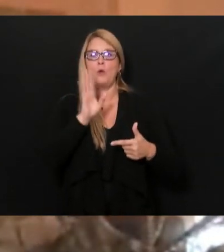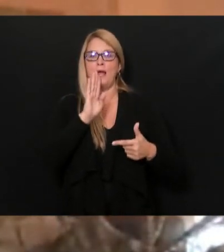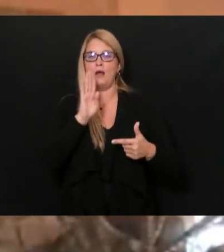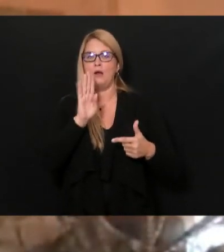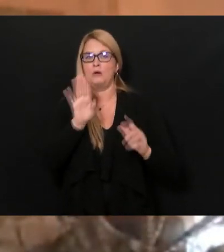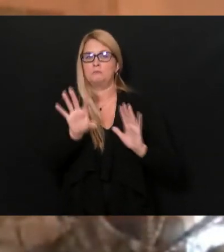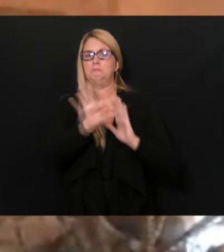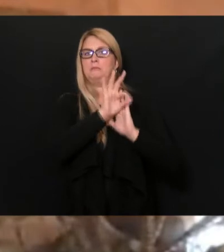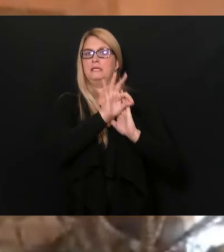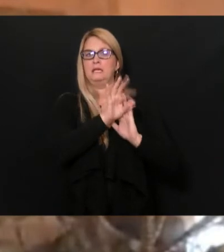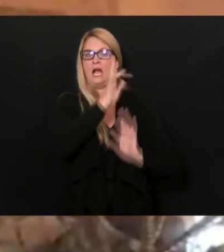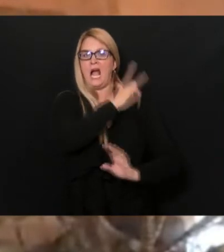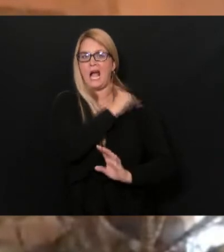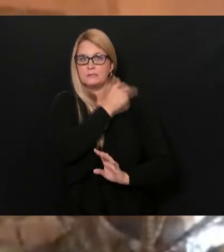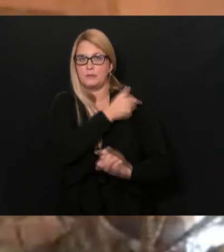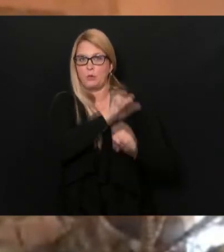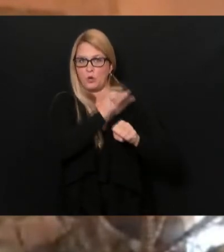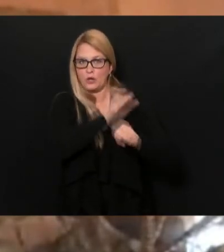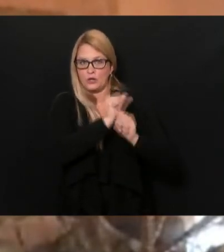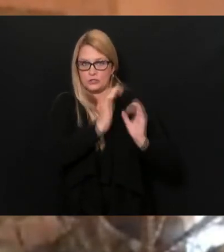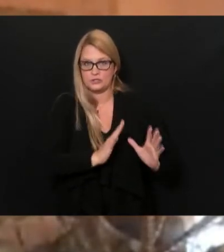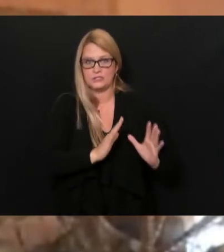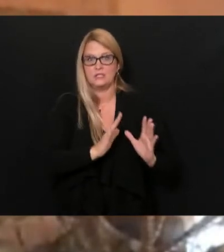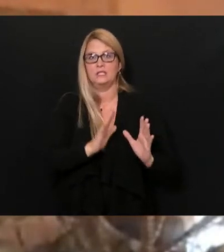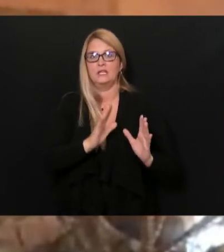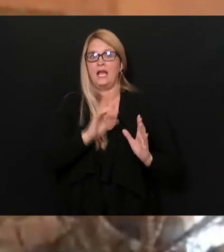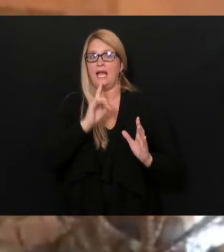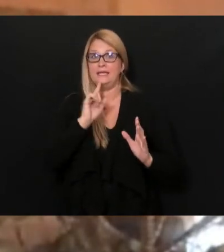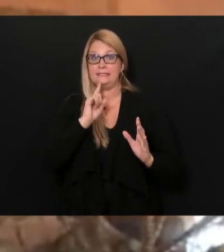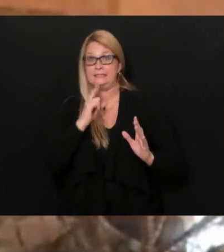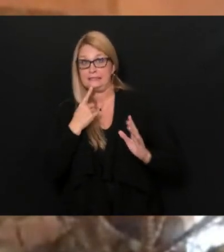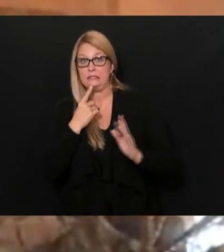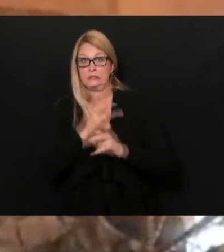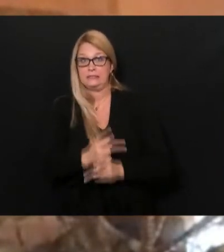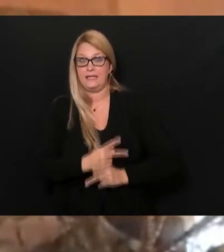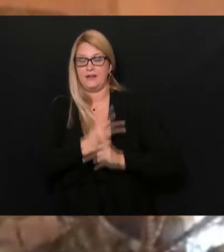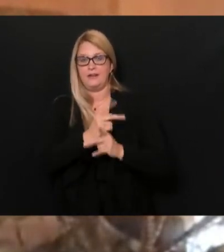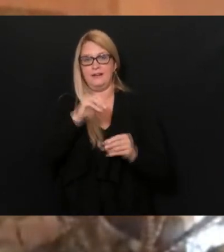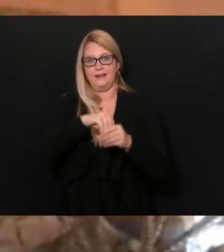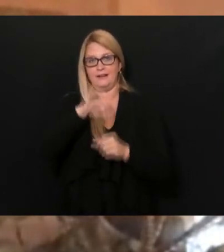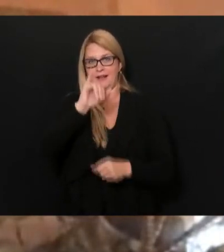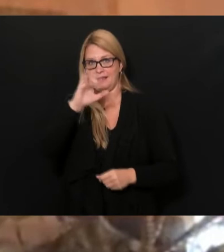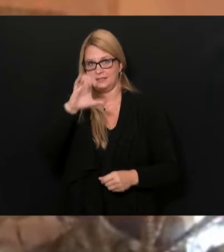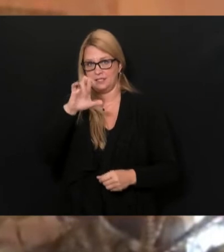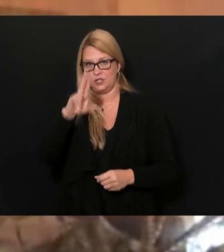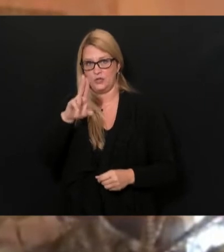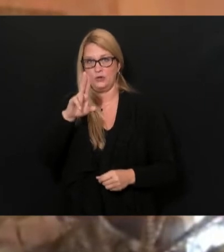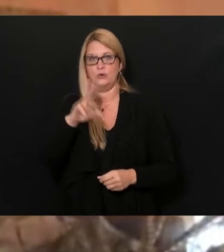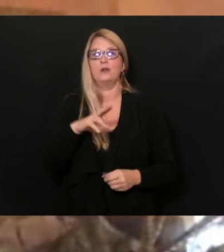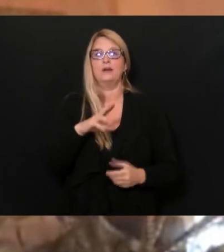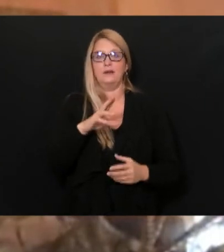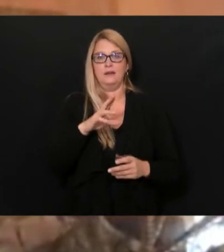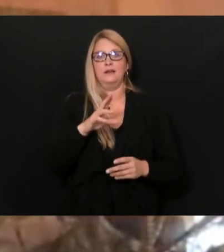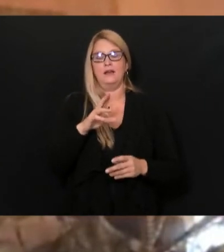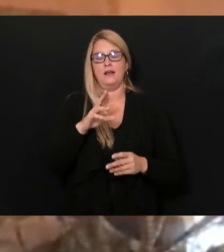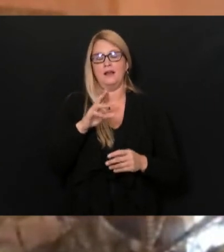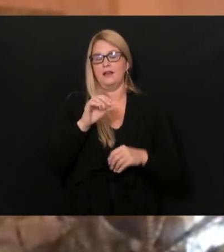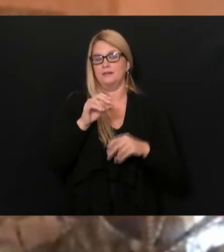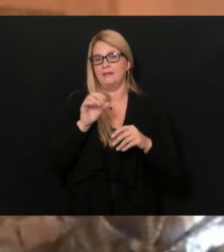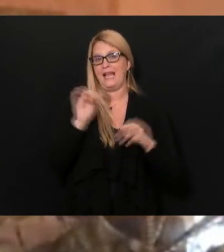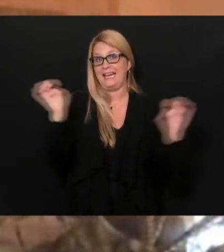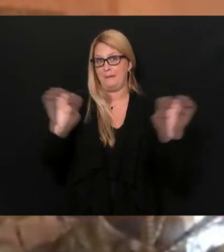acute care jobs in the hospital and ICUs and intensive care units and